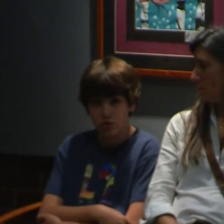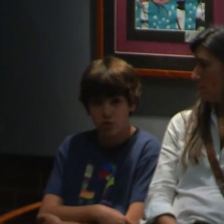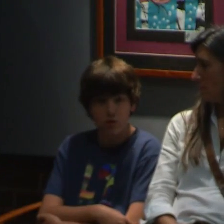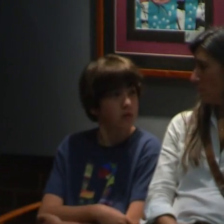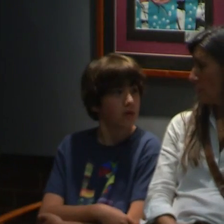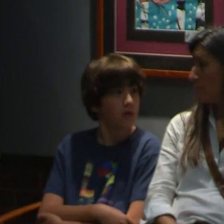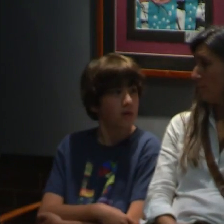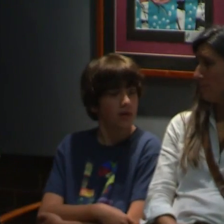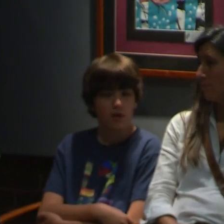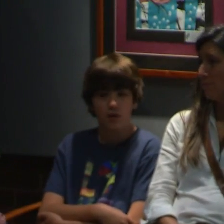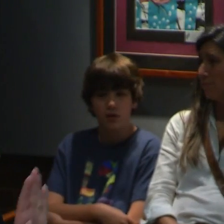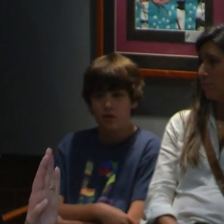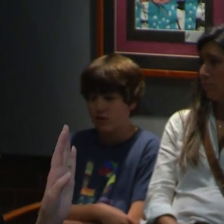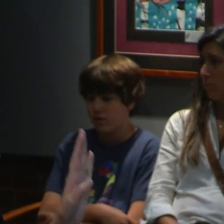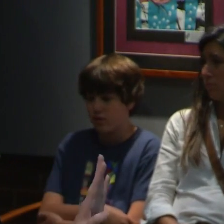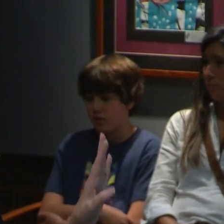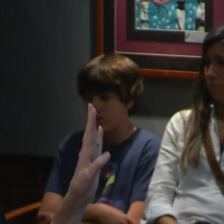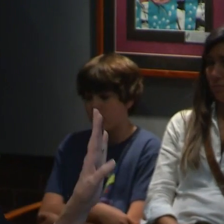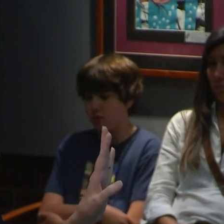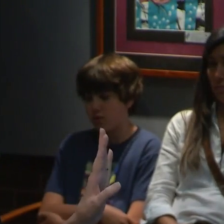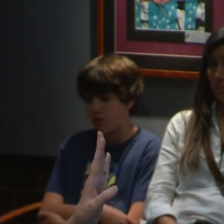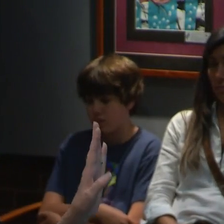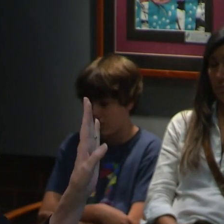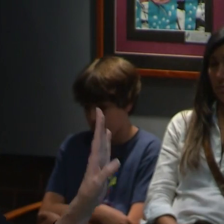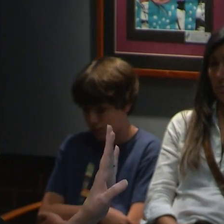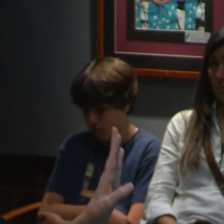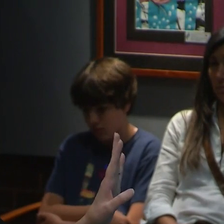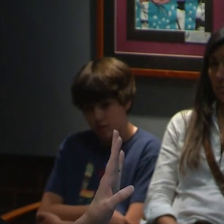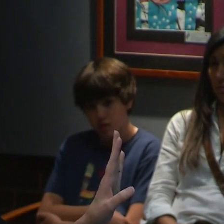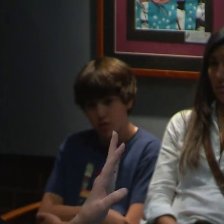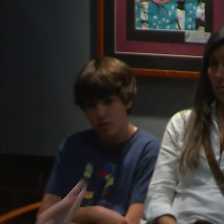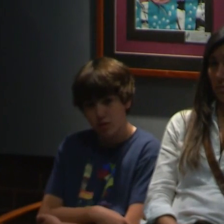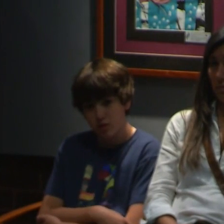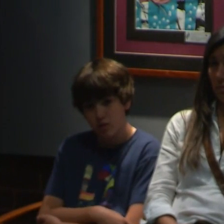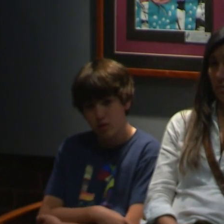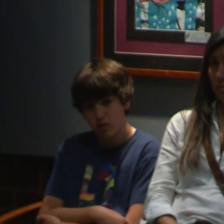trying to be argumentative. It's just interesting because the development I'm talking about is uphill.